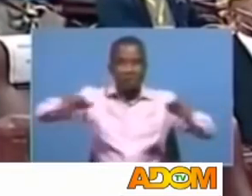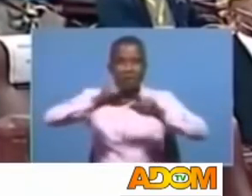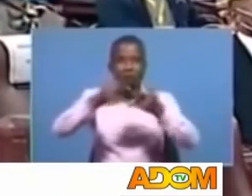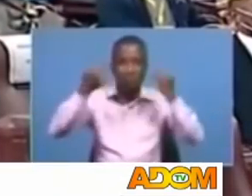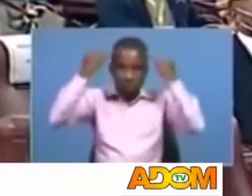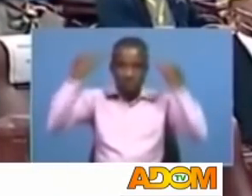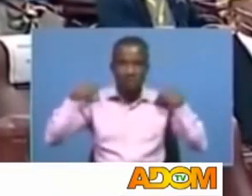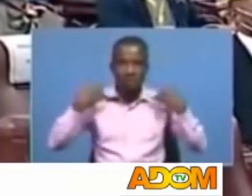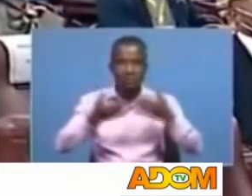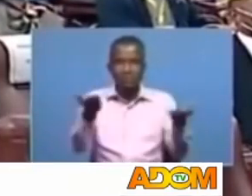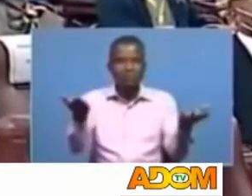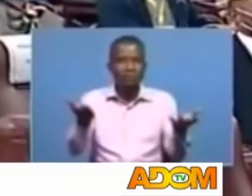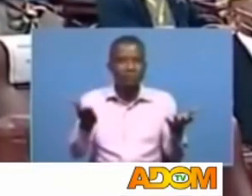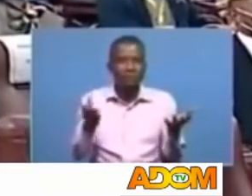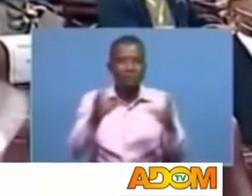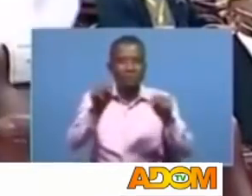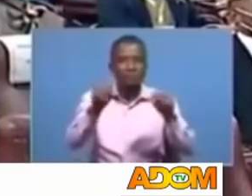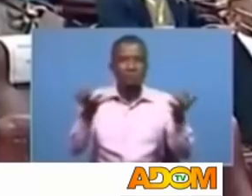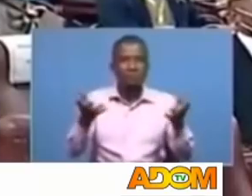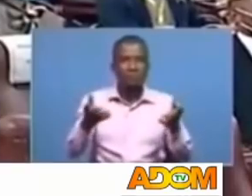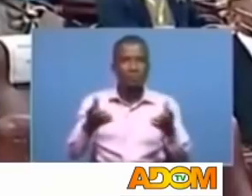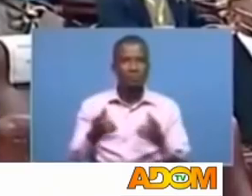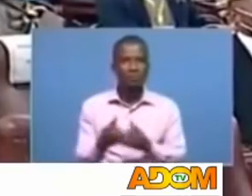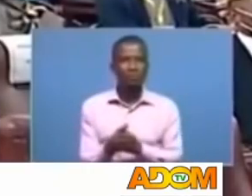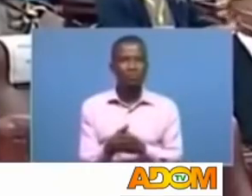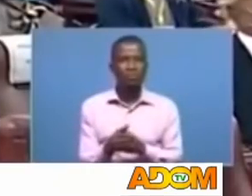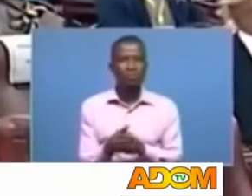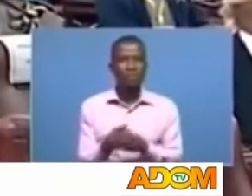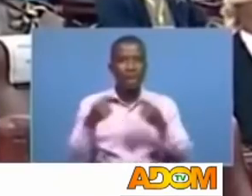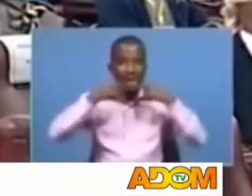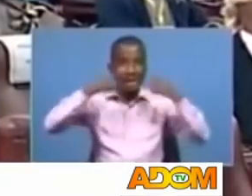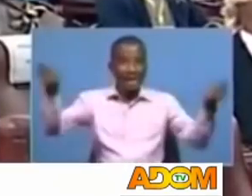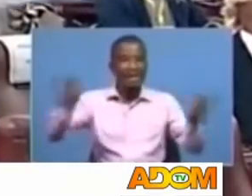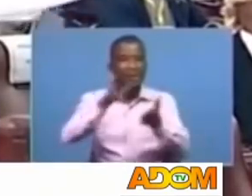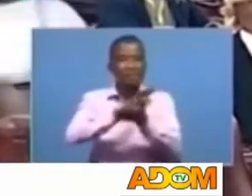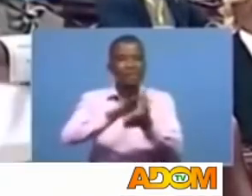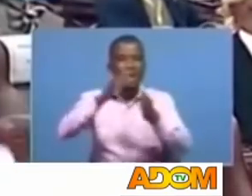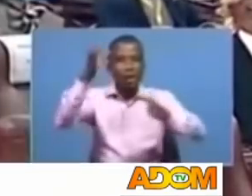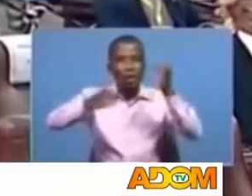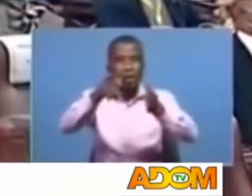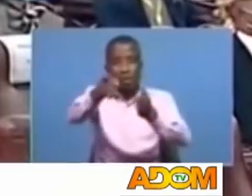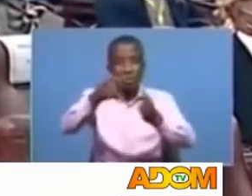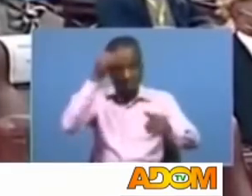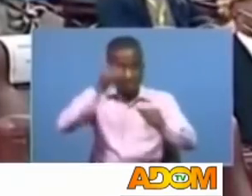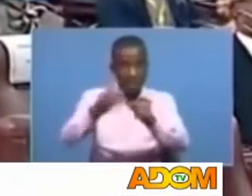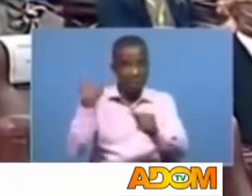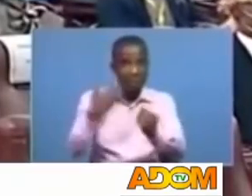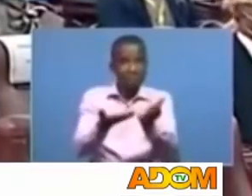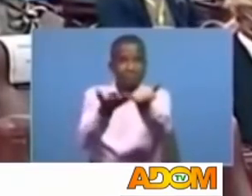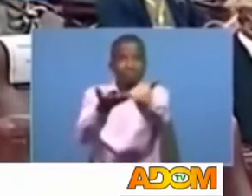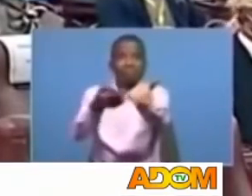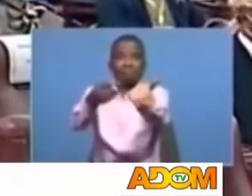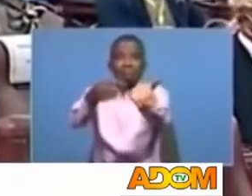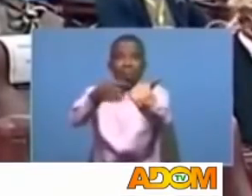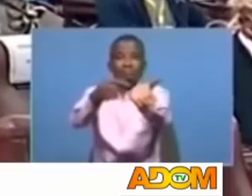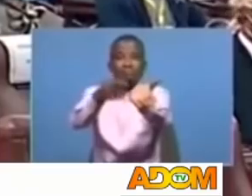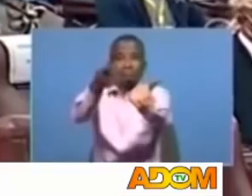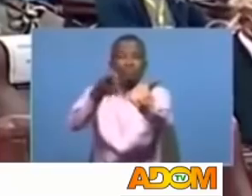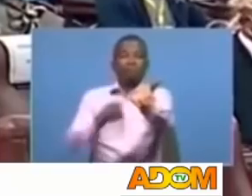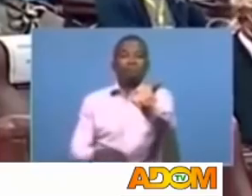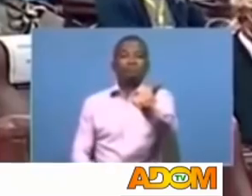divine whatever went on in their minds, except my reference to the terms of the ruling.